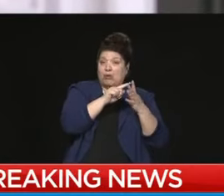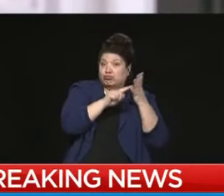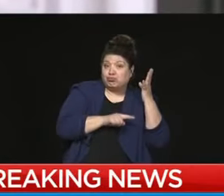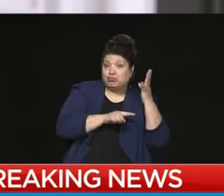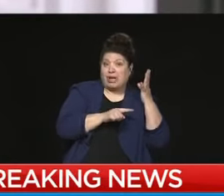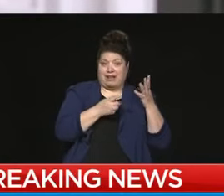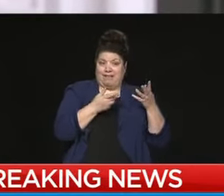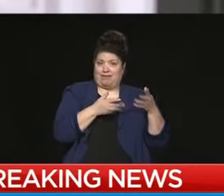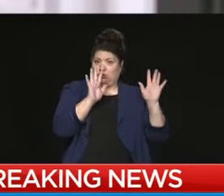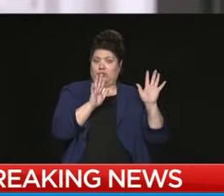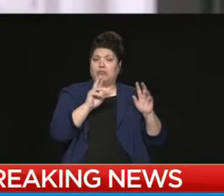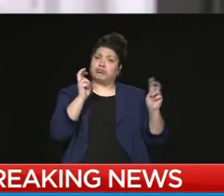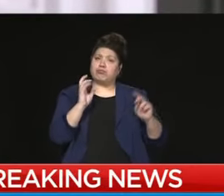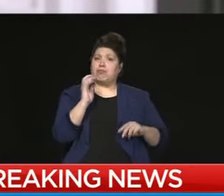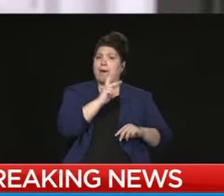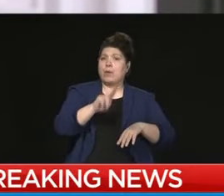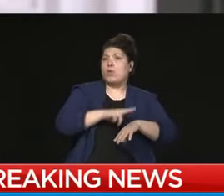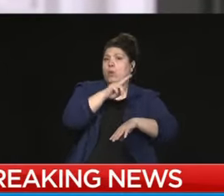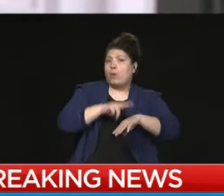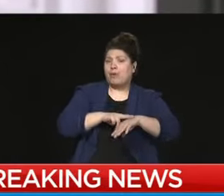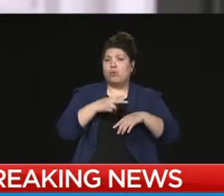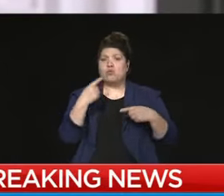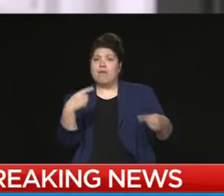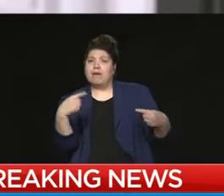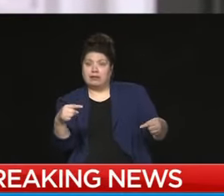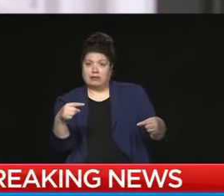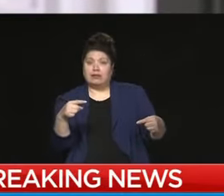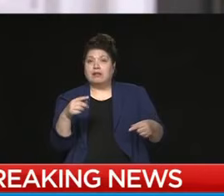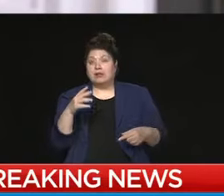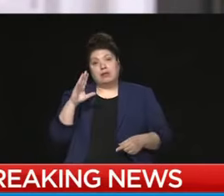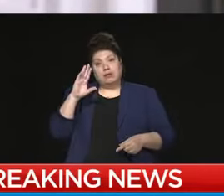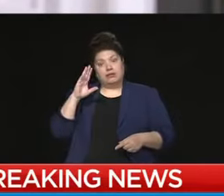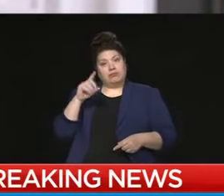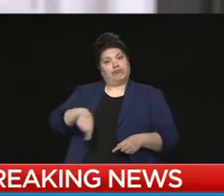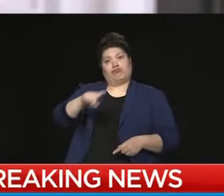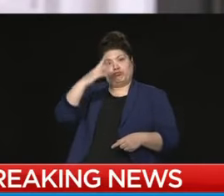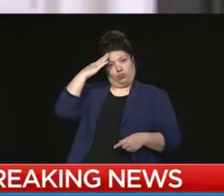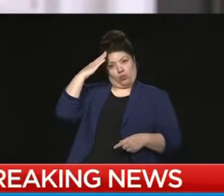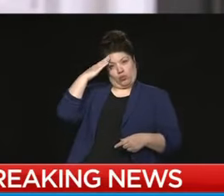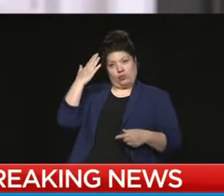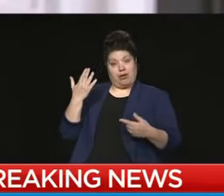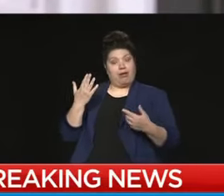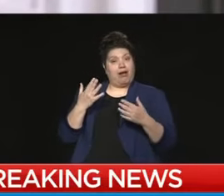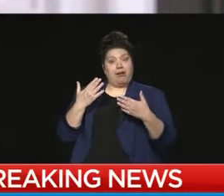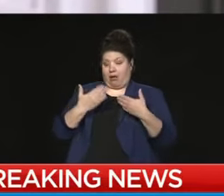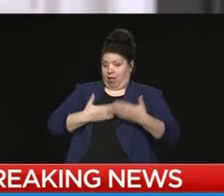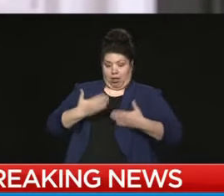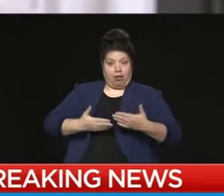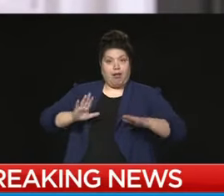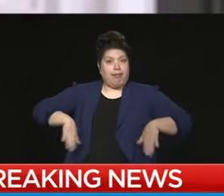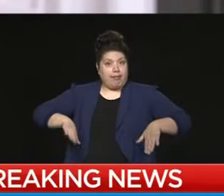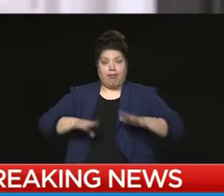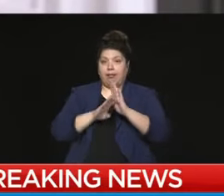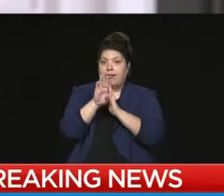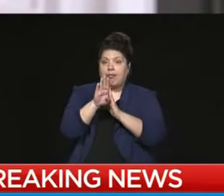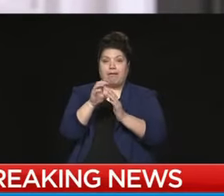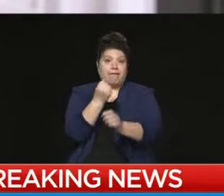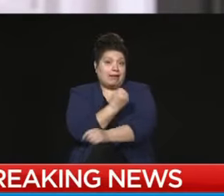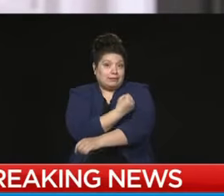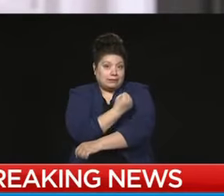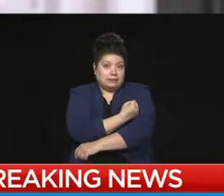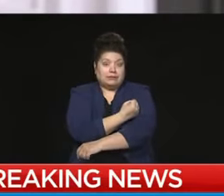normal life. But I think everyone understands that until we have a vaccine, until we are